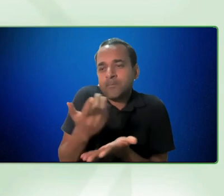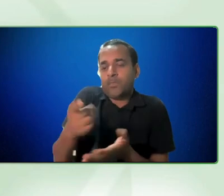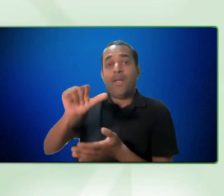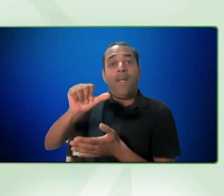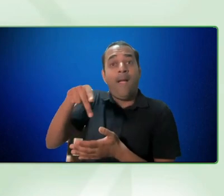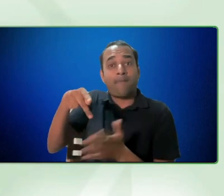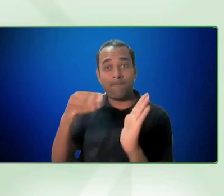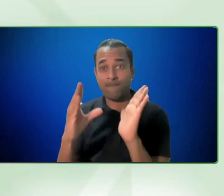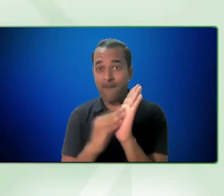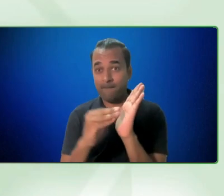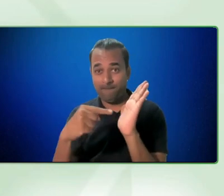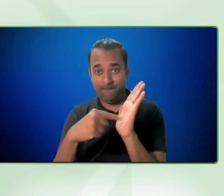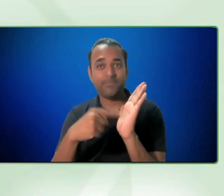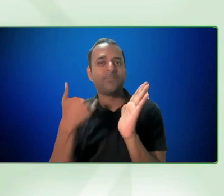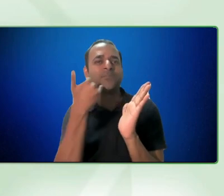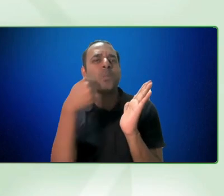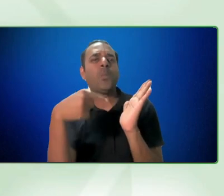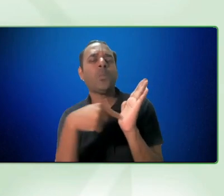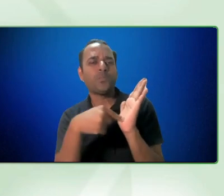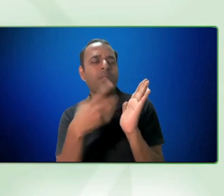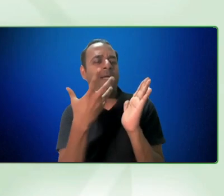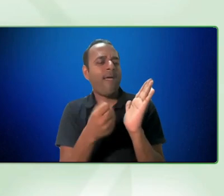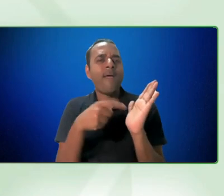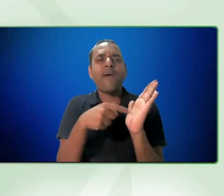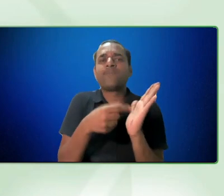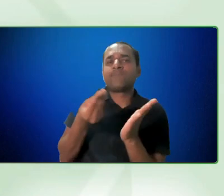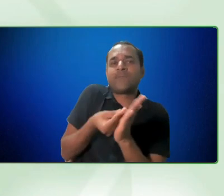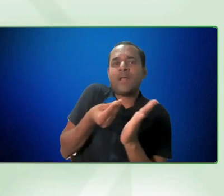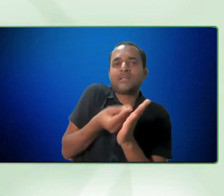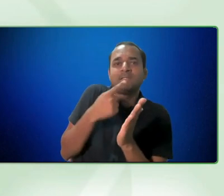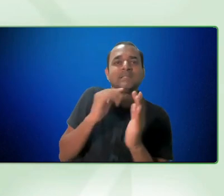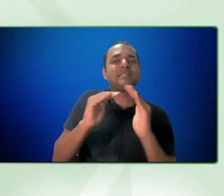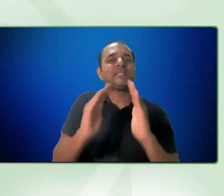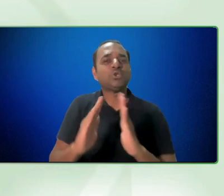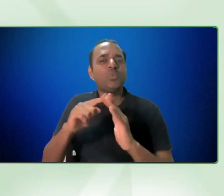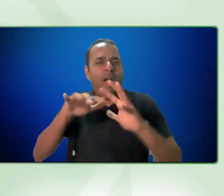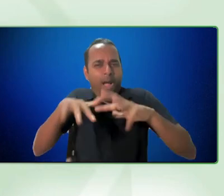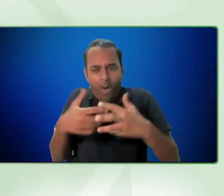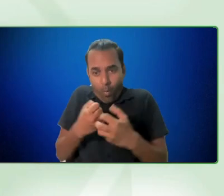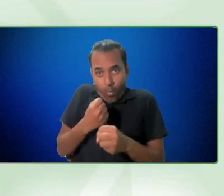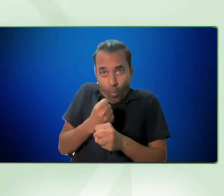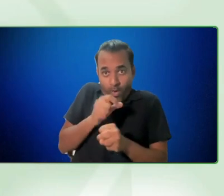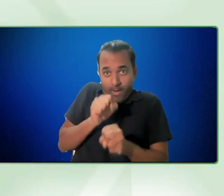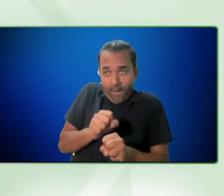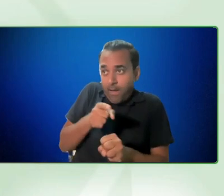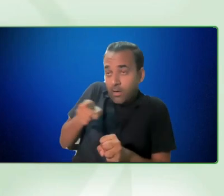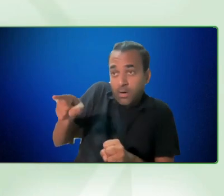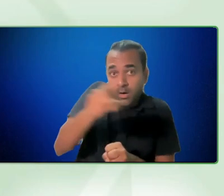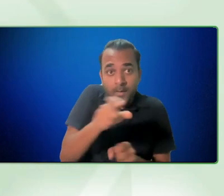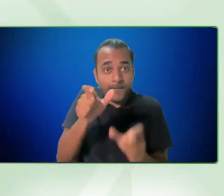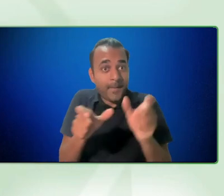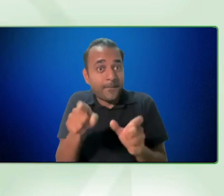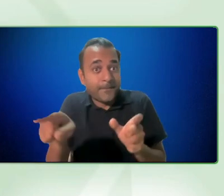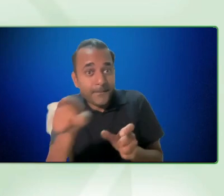an enabler. And once the person has chosen their ideal preferences, they'll be fixed until they want to tweak them a bit.